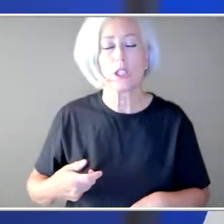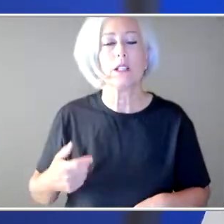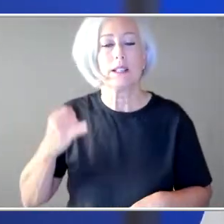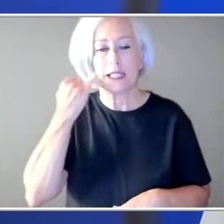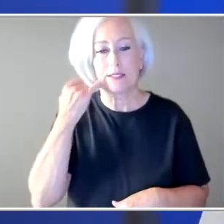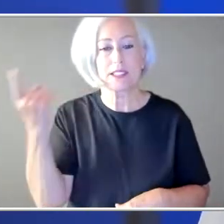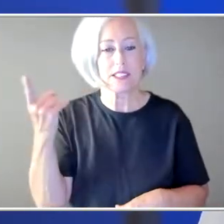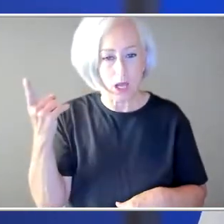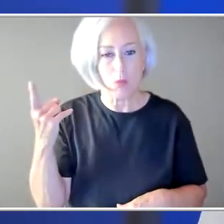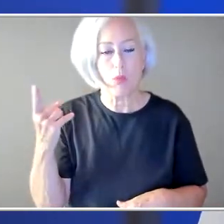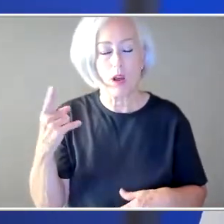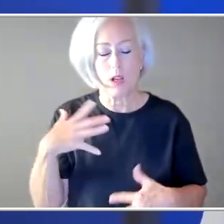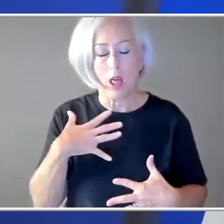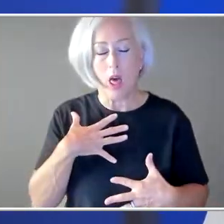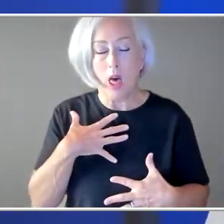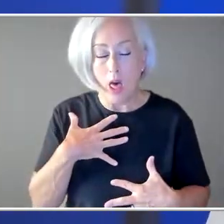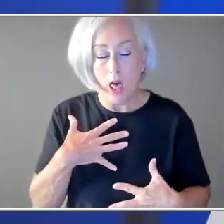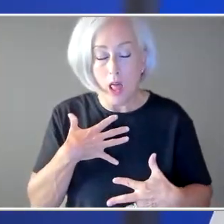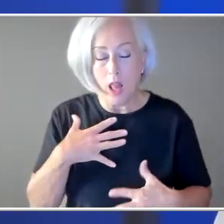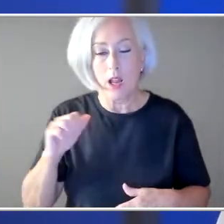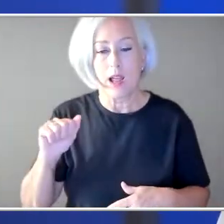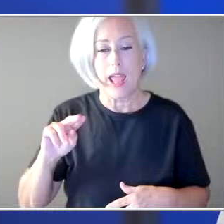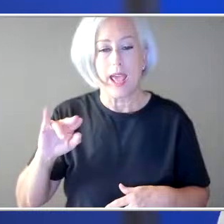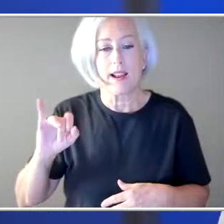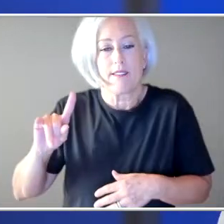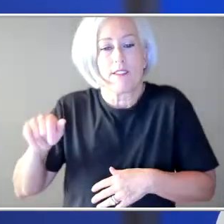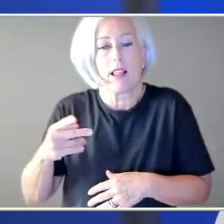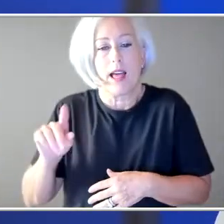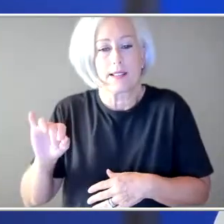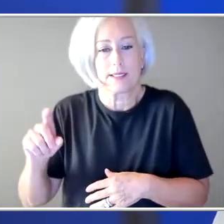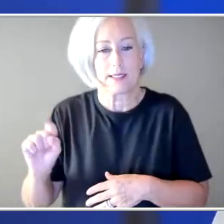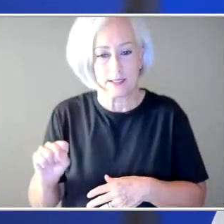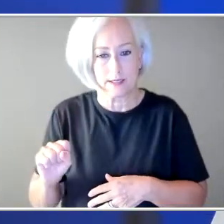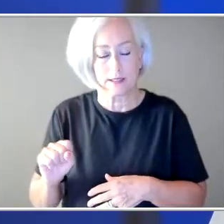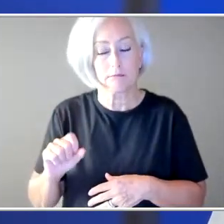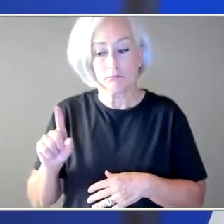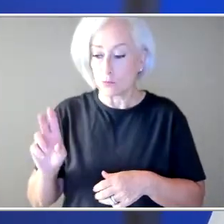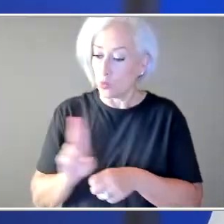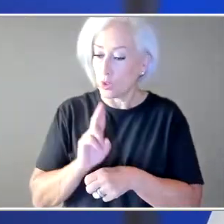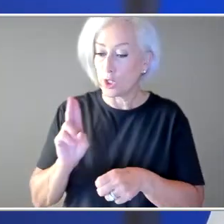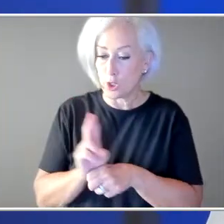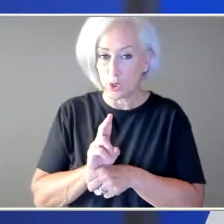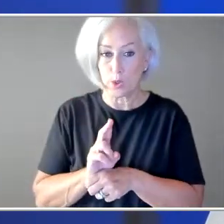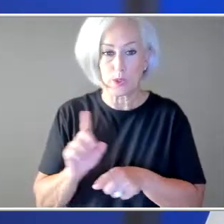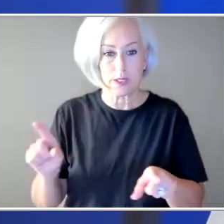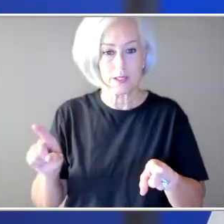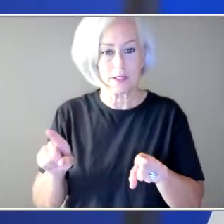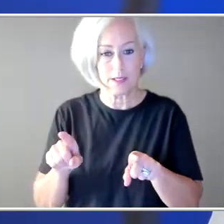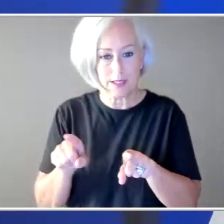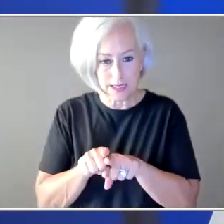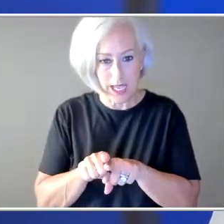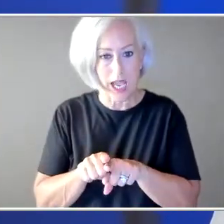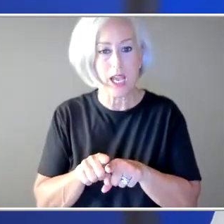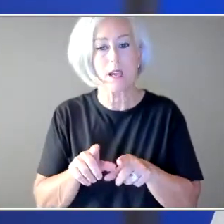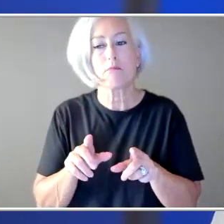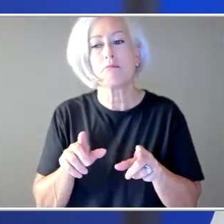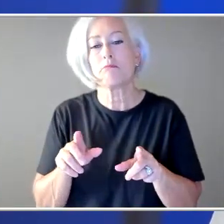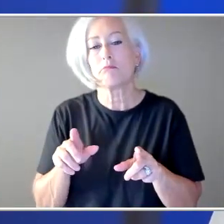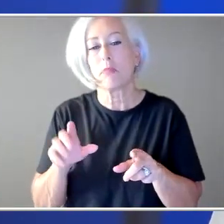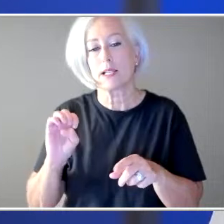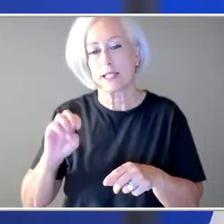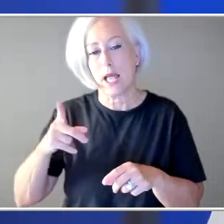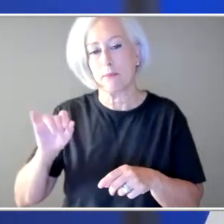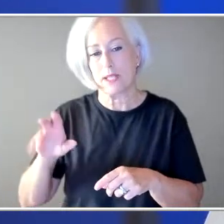anaphylaxis. It's used similarly to the regular set of epinephrine auto